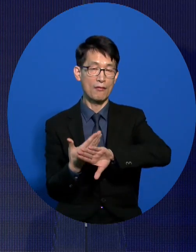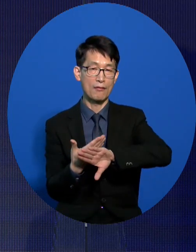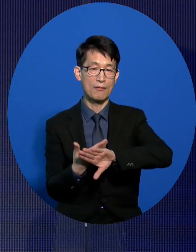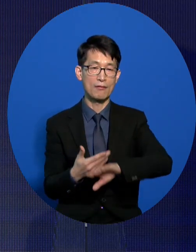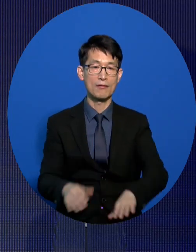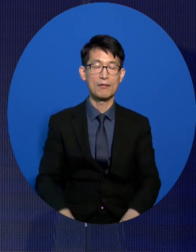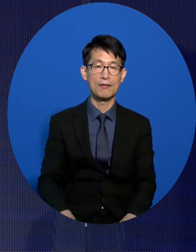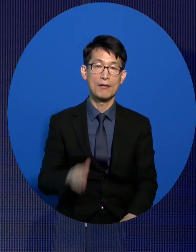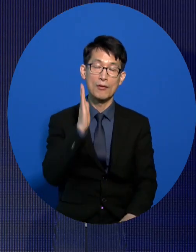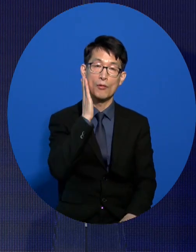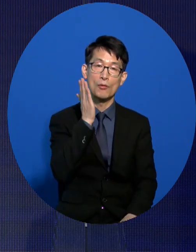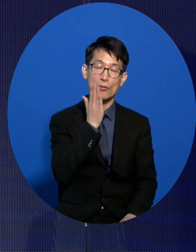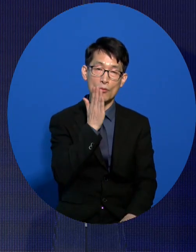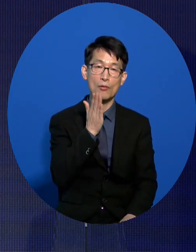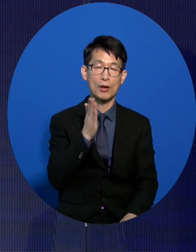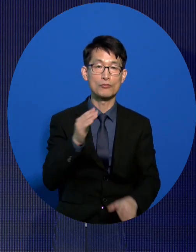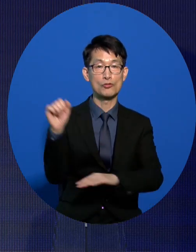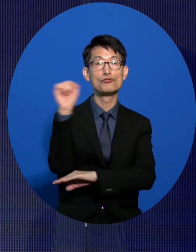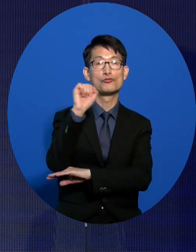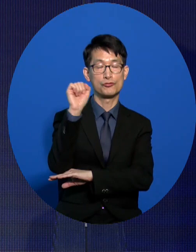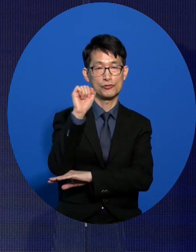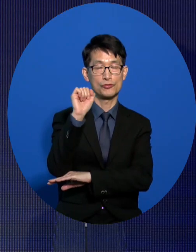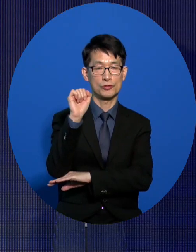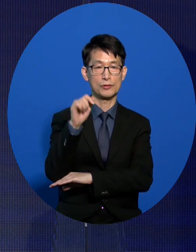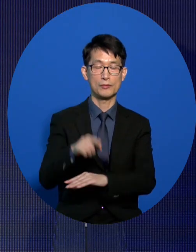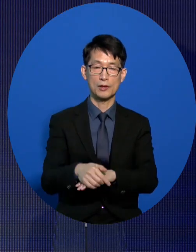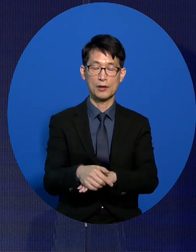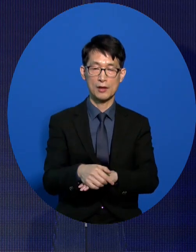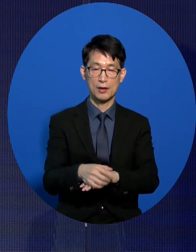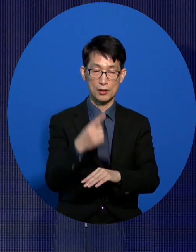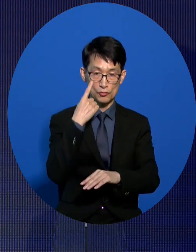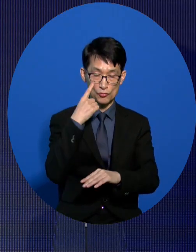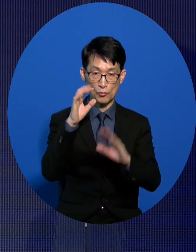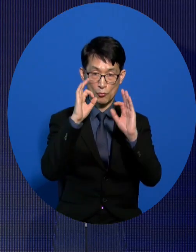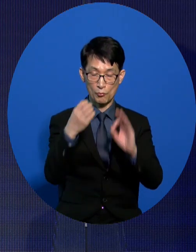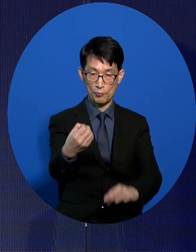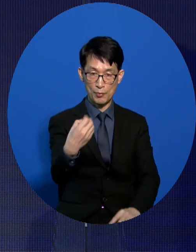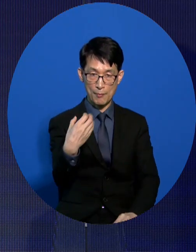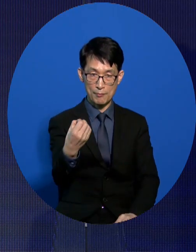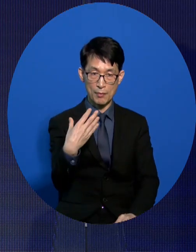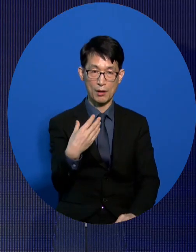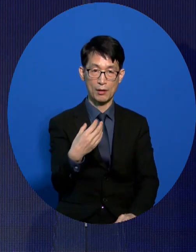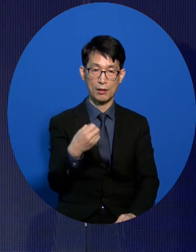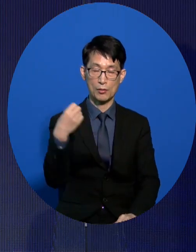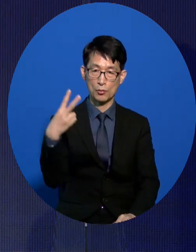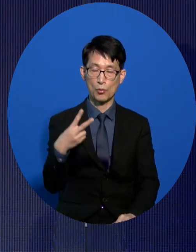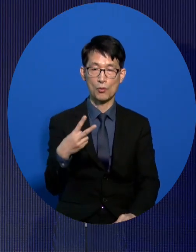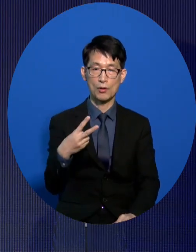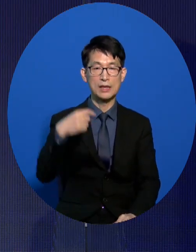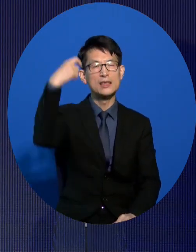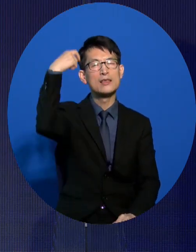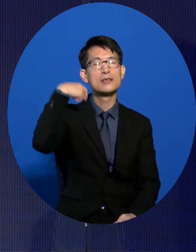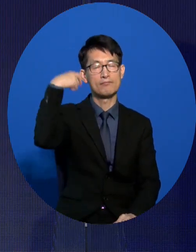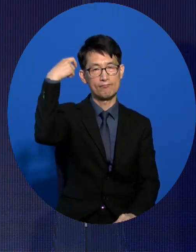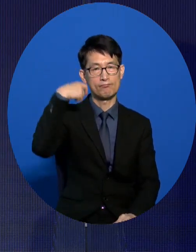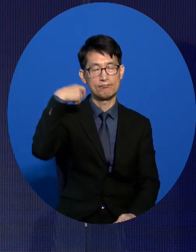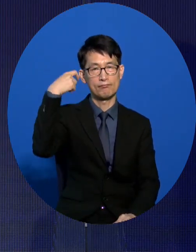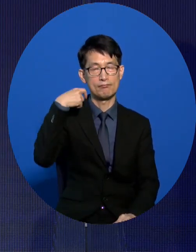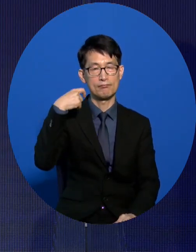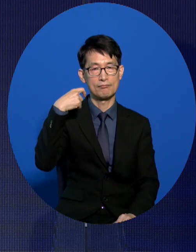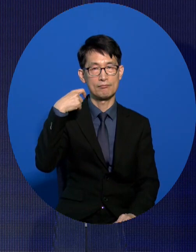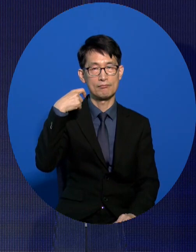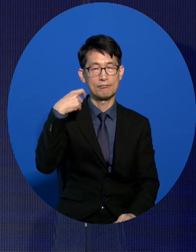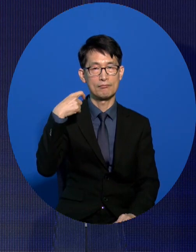system, because there's a lot of people with hearing disabilities, what we do is we utilize